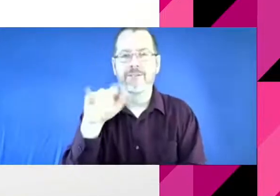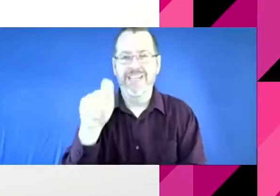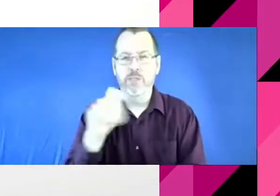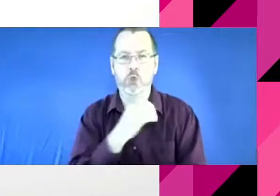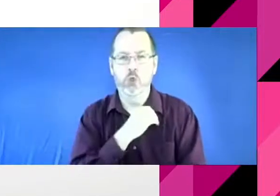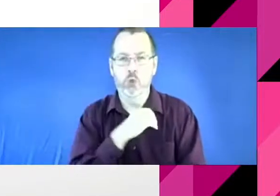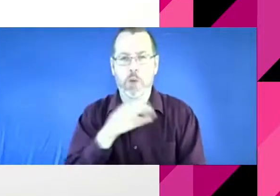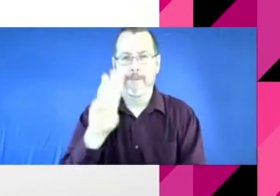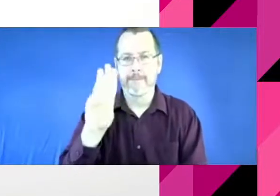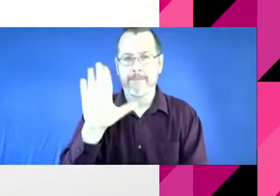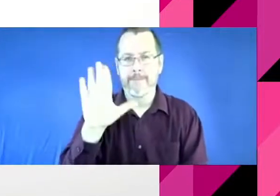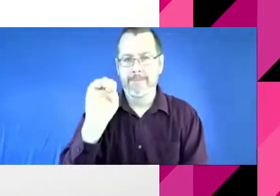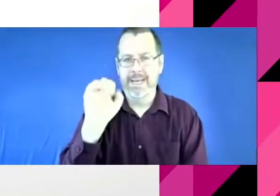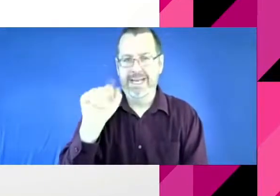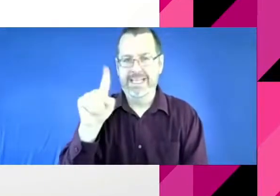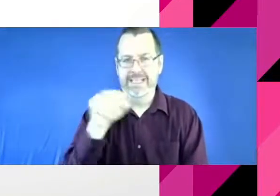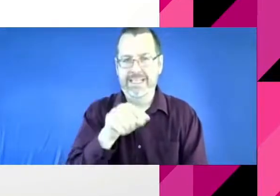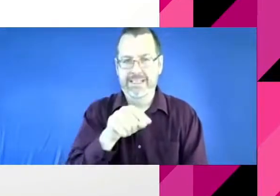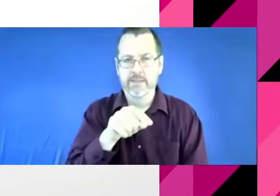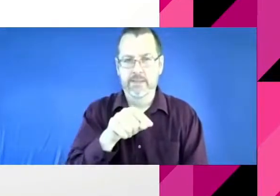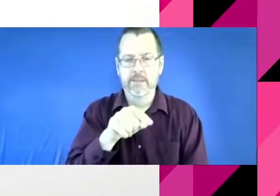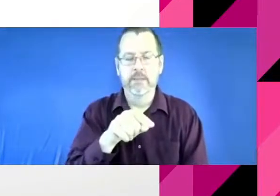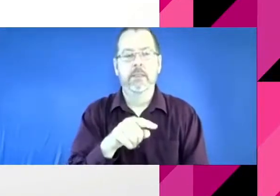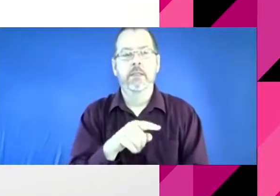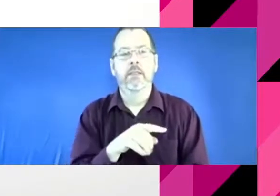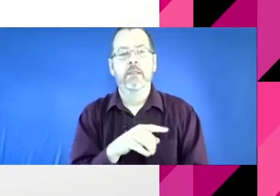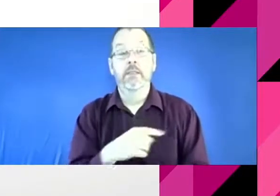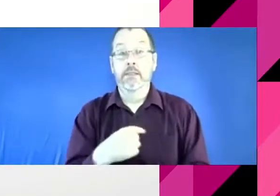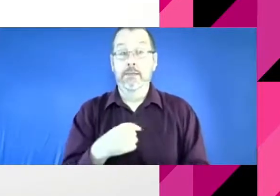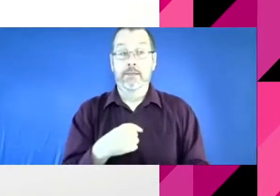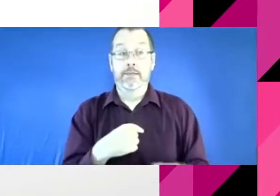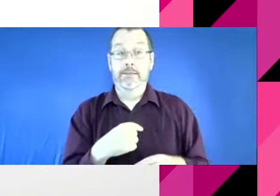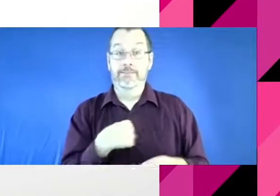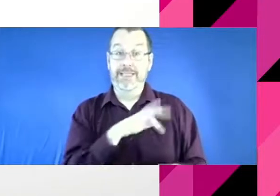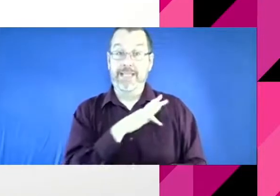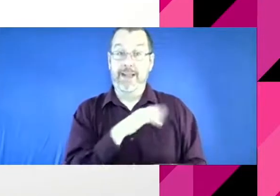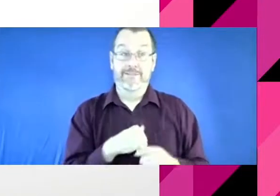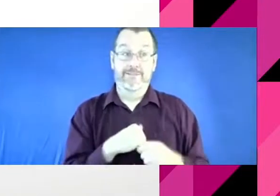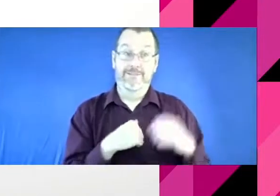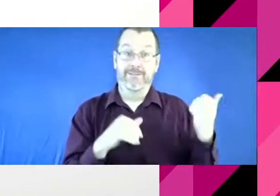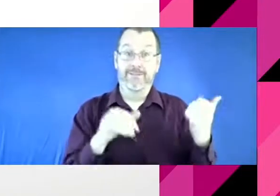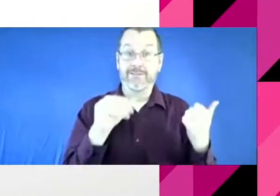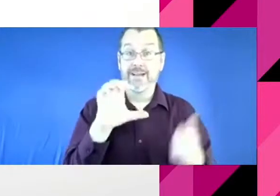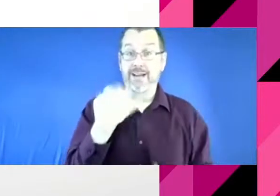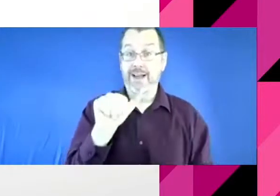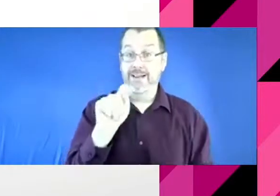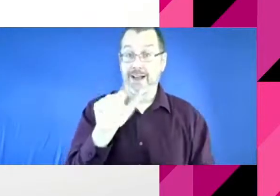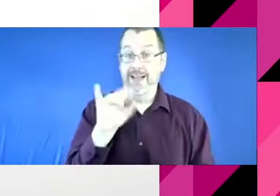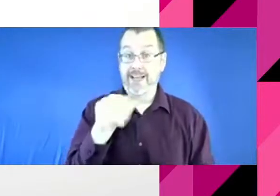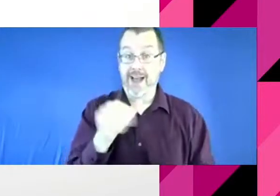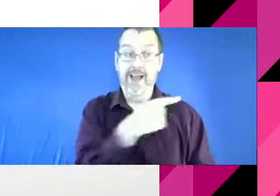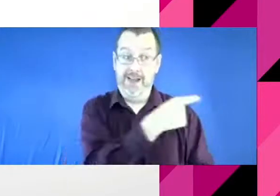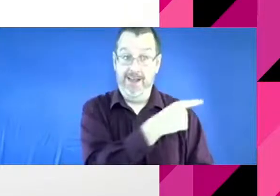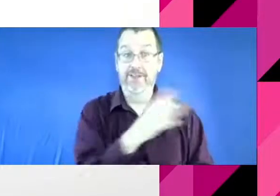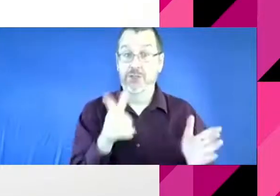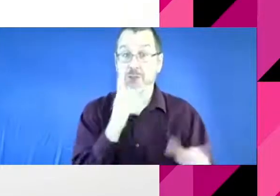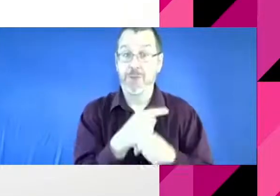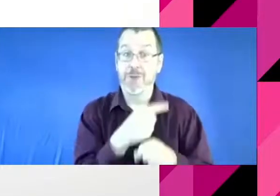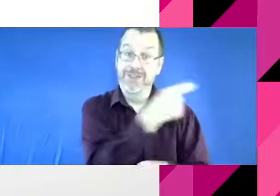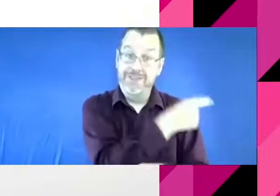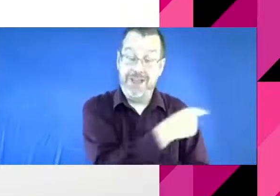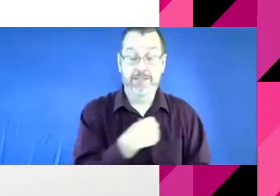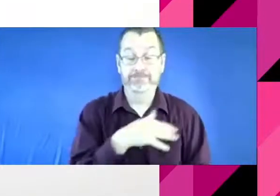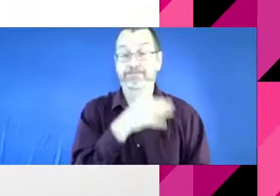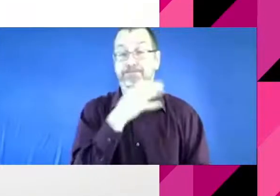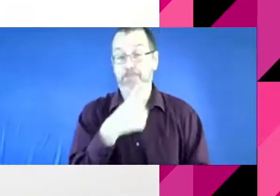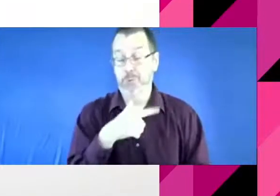touched upon, so we didn't coordinate, but happily we are talking about a similar issue. So